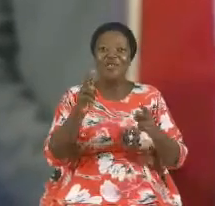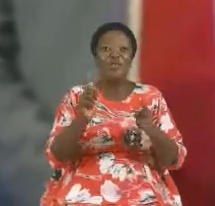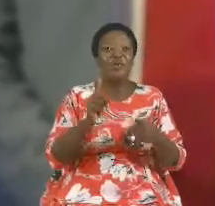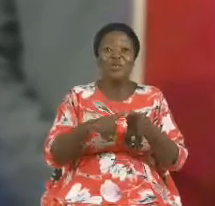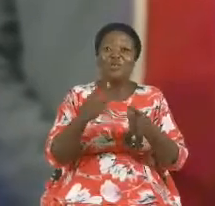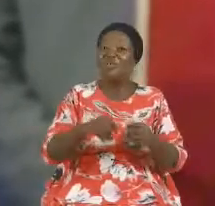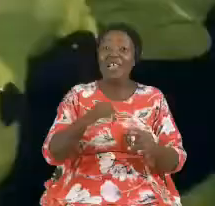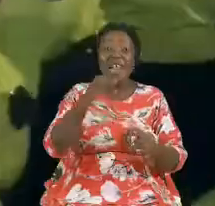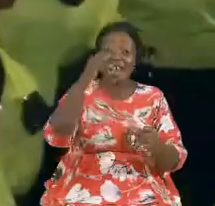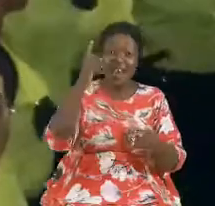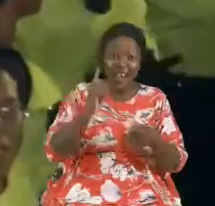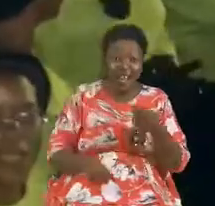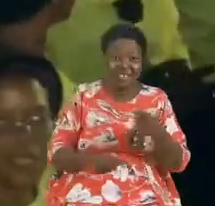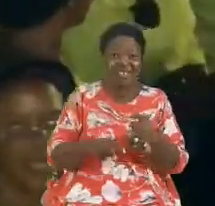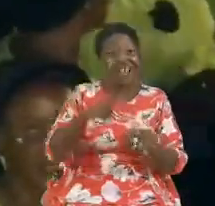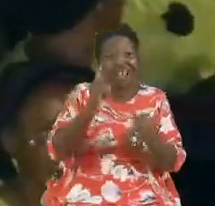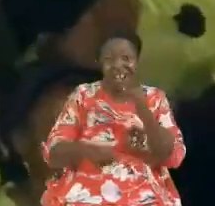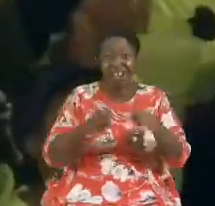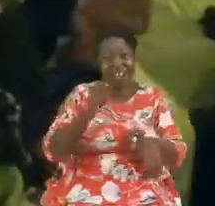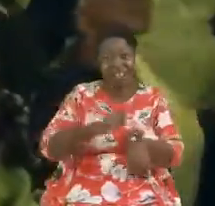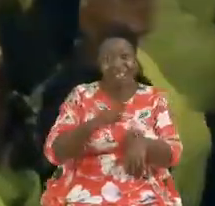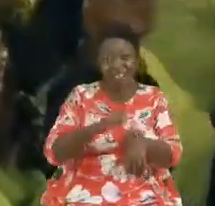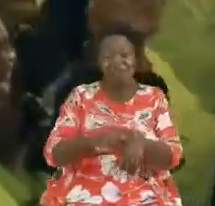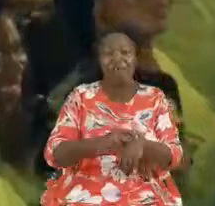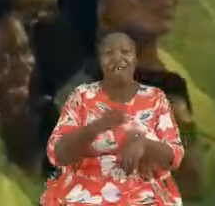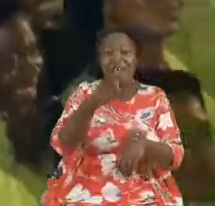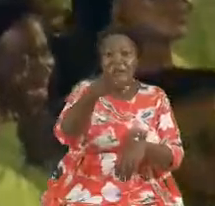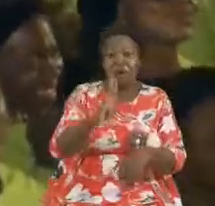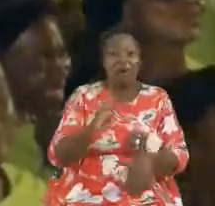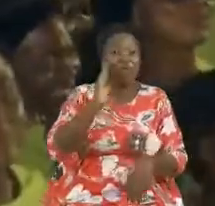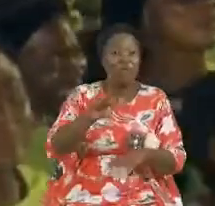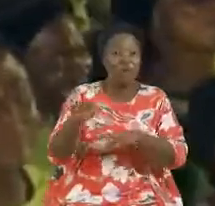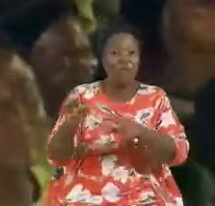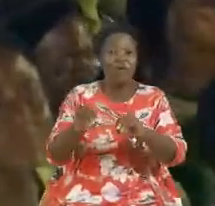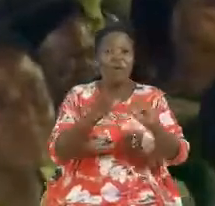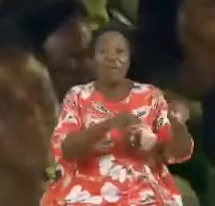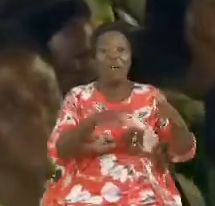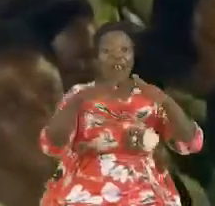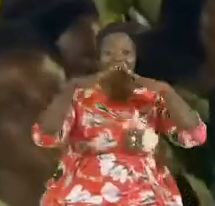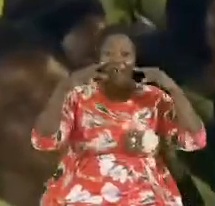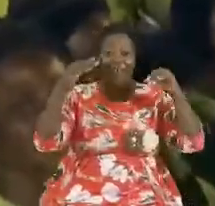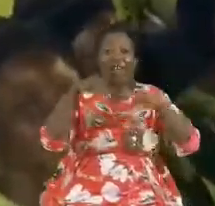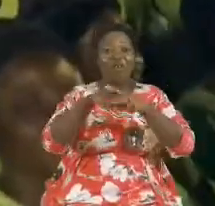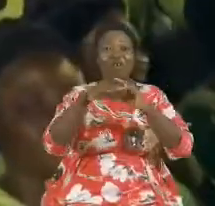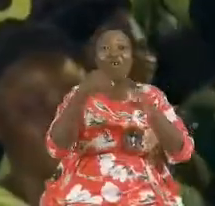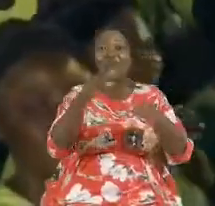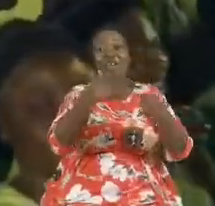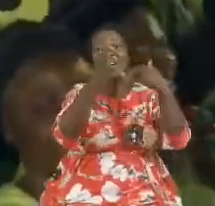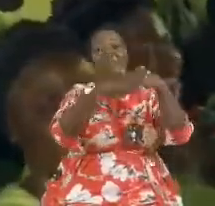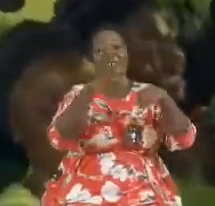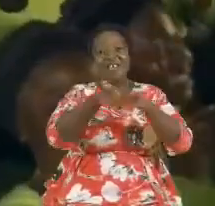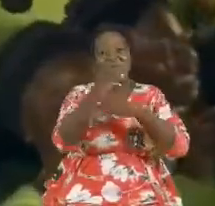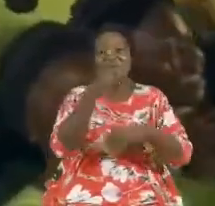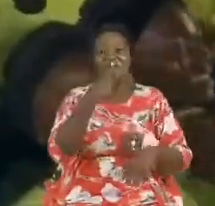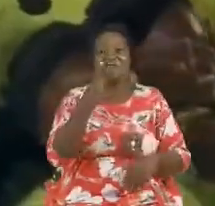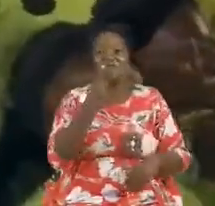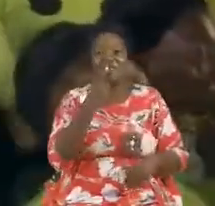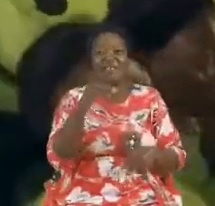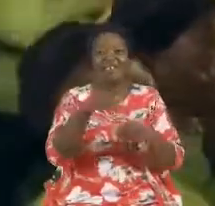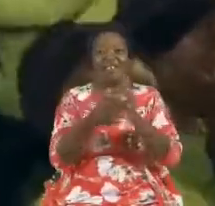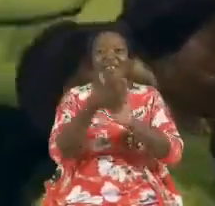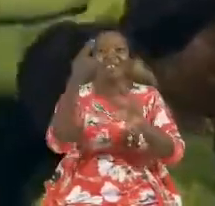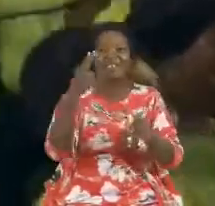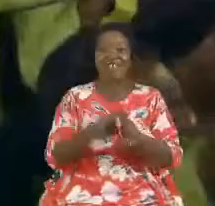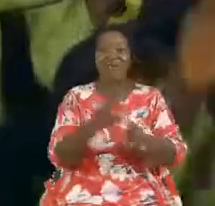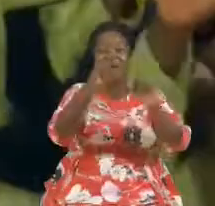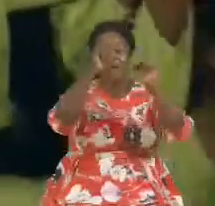are with me. Till the very last minute, God will put the latter of